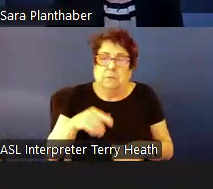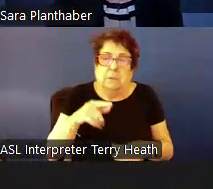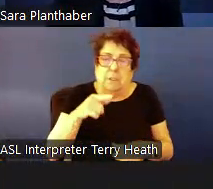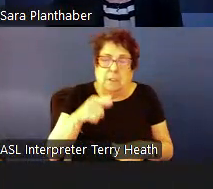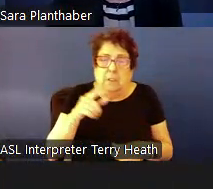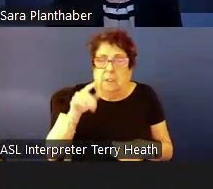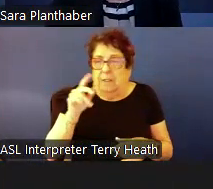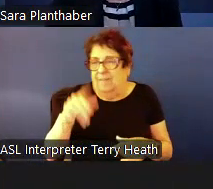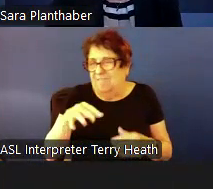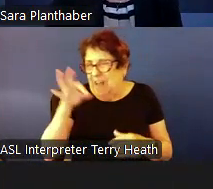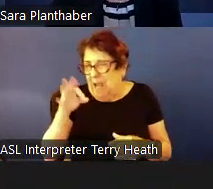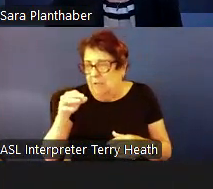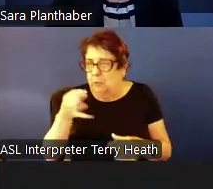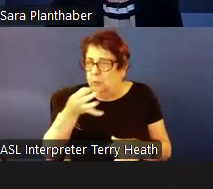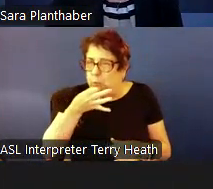slide, please.